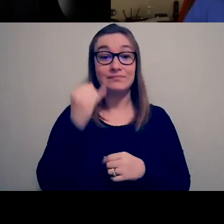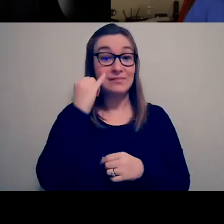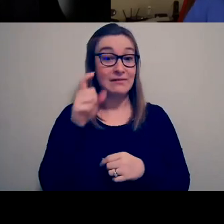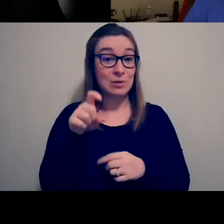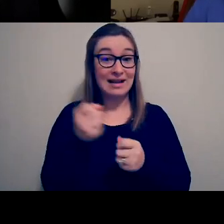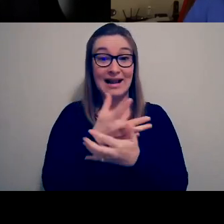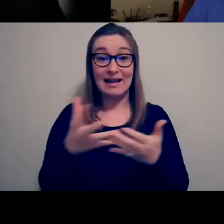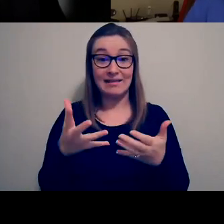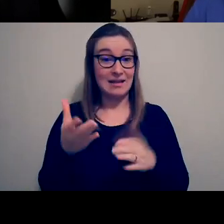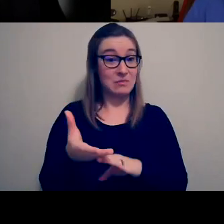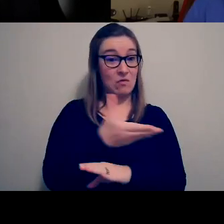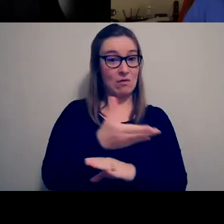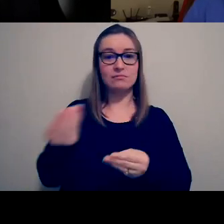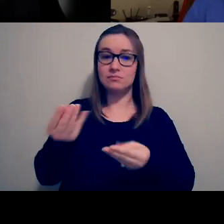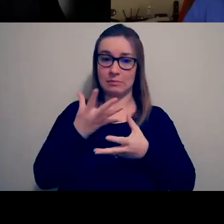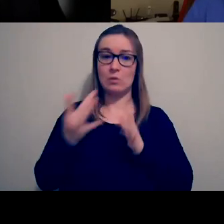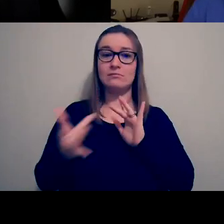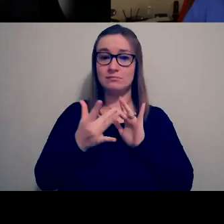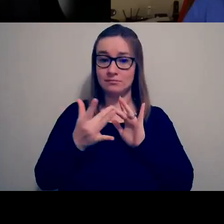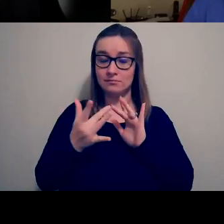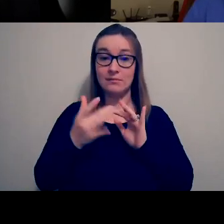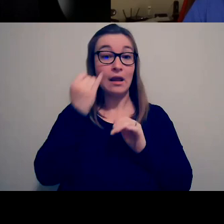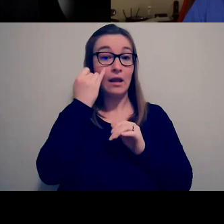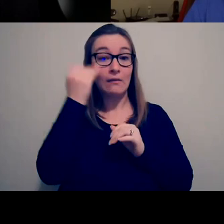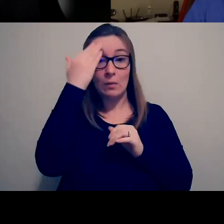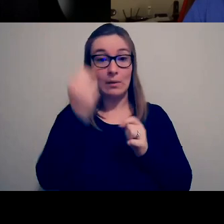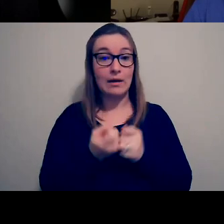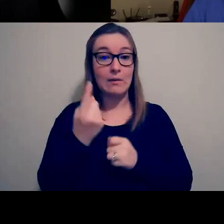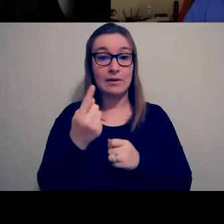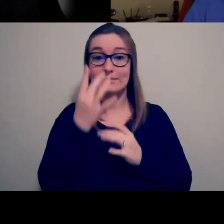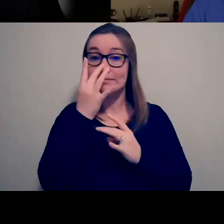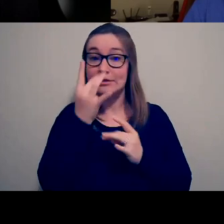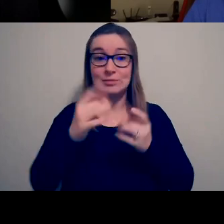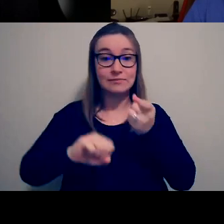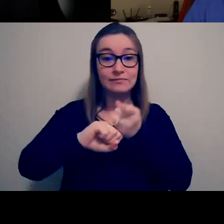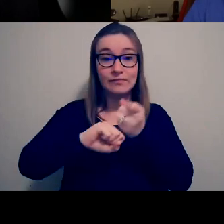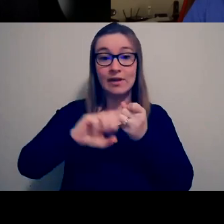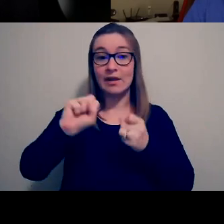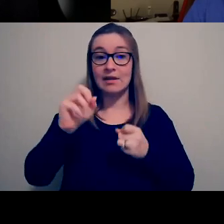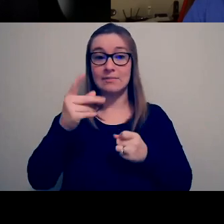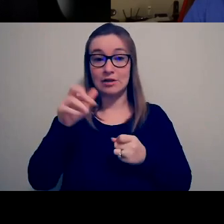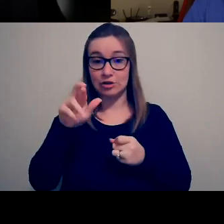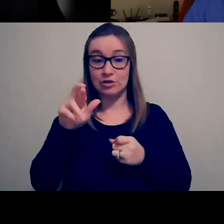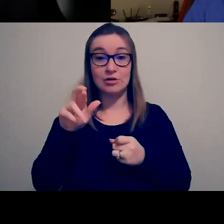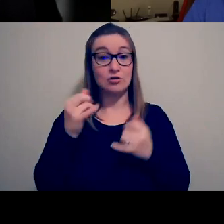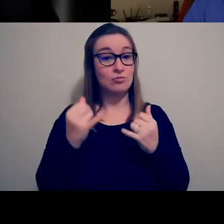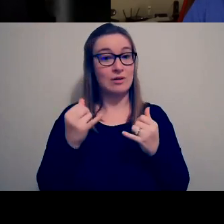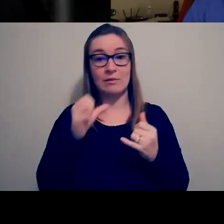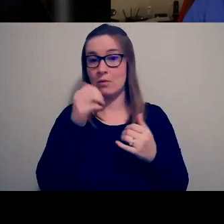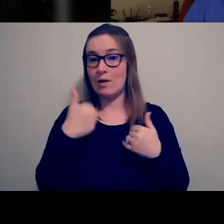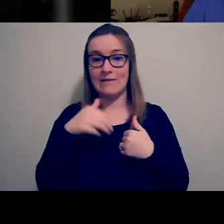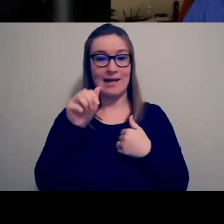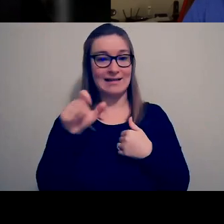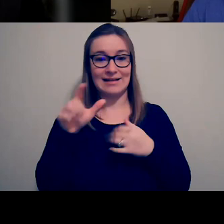then, feel free to reach out to me. If you know anyone who might be interested in sponsoring, as I mentioned, we currently do not have an